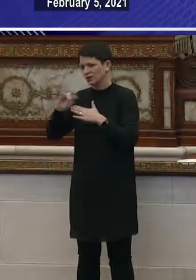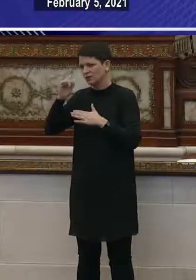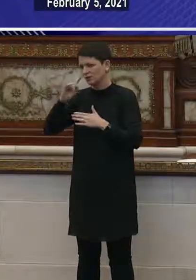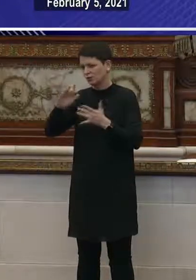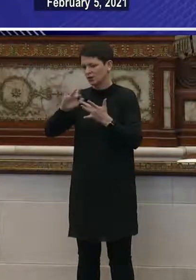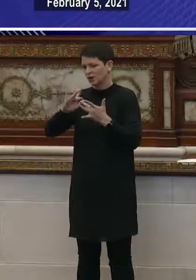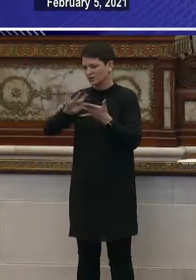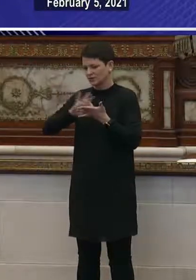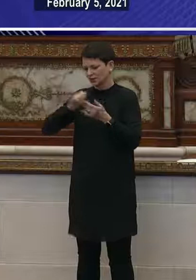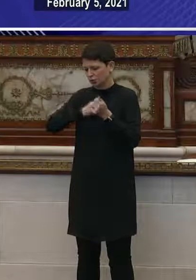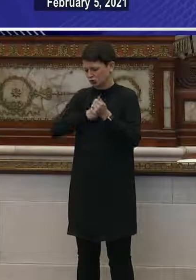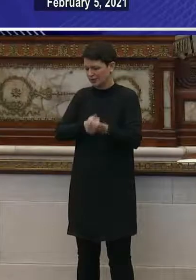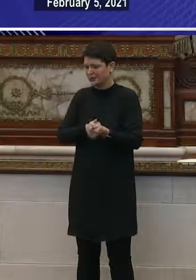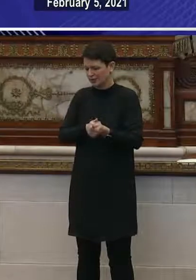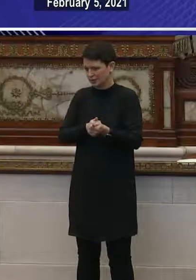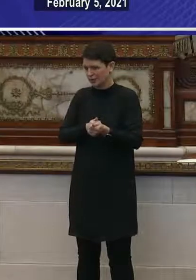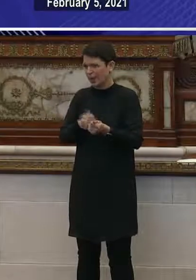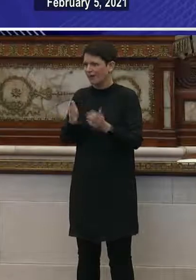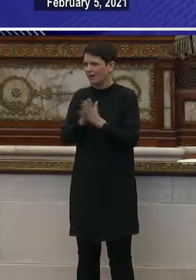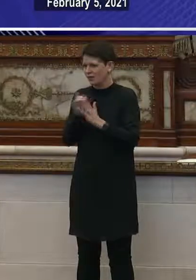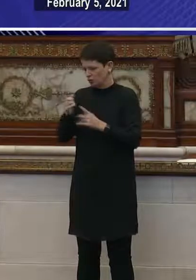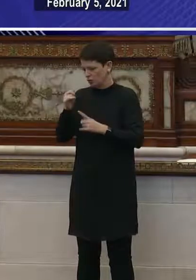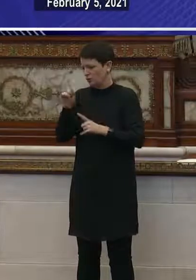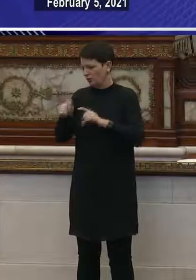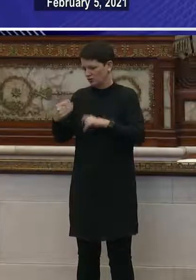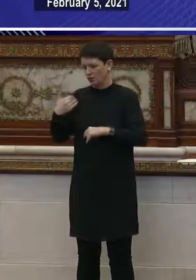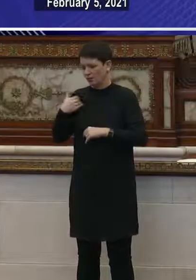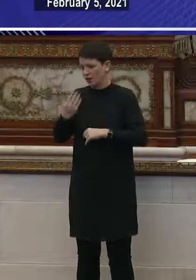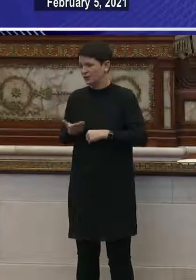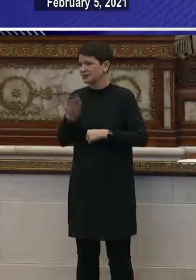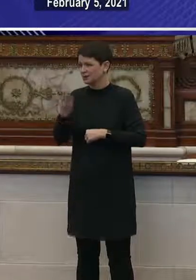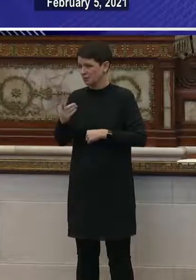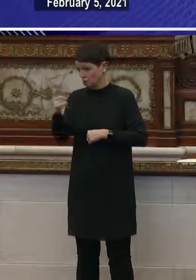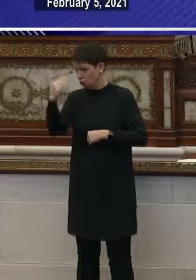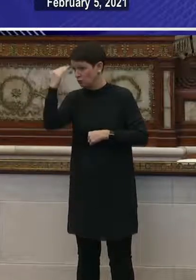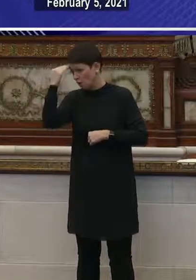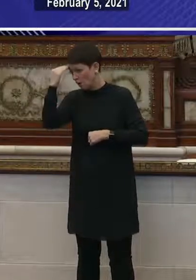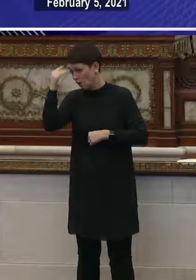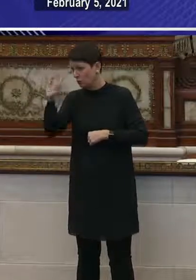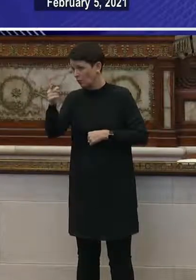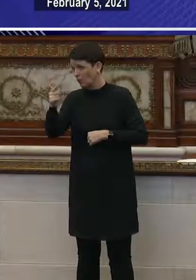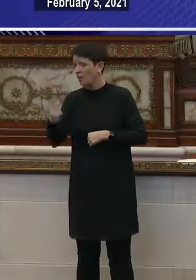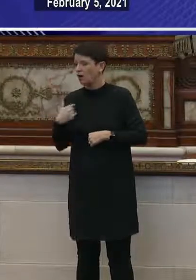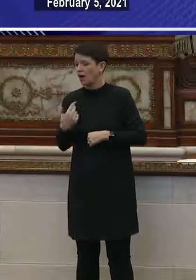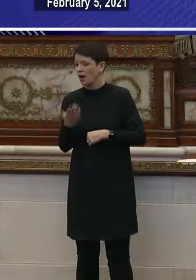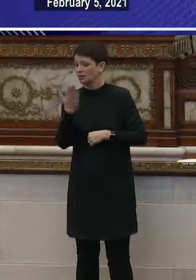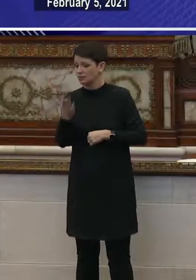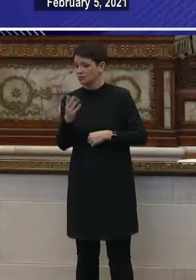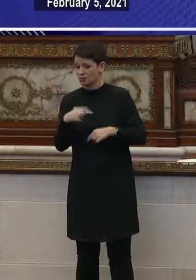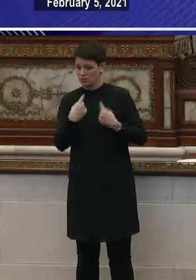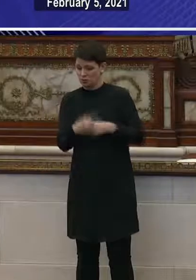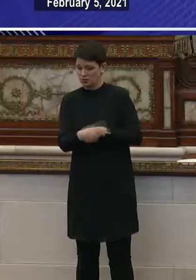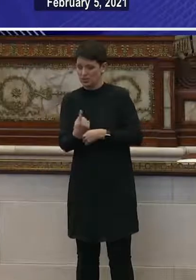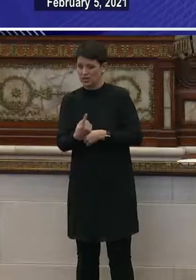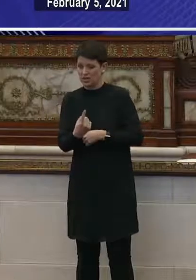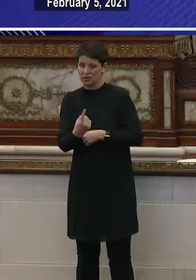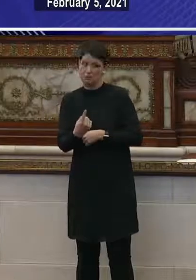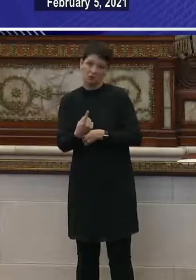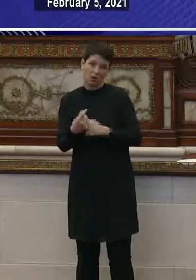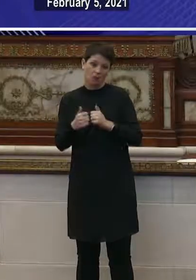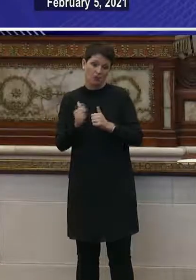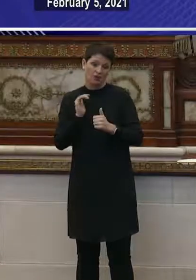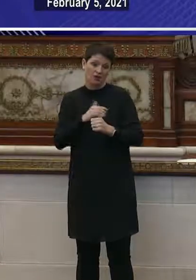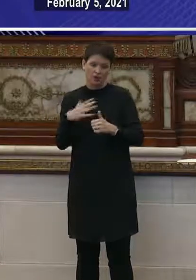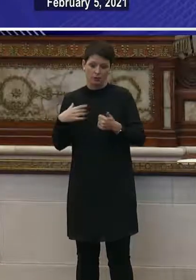contact tracing. And I've asked these questions. I've submitted, as you well know, to date, probably with